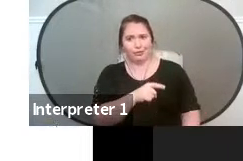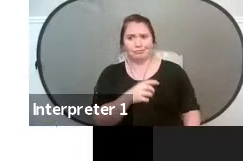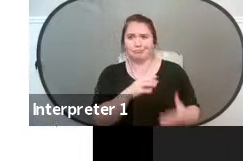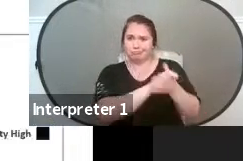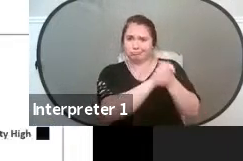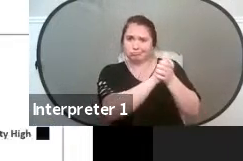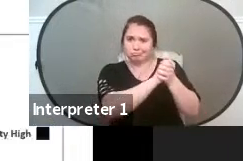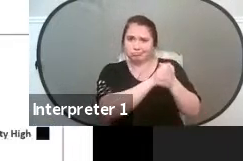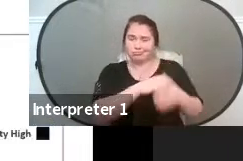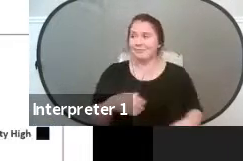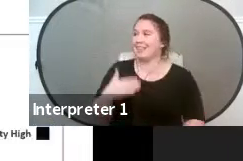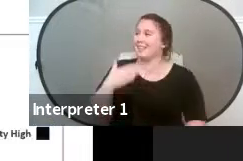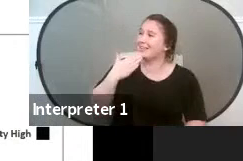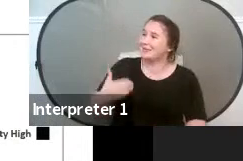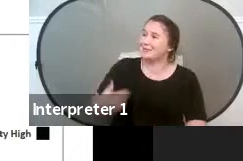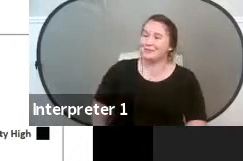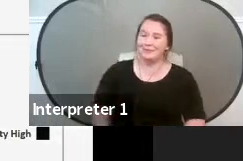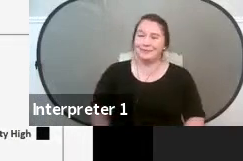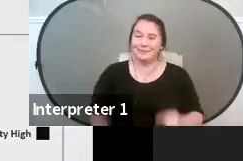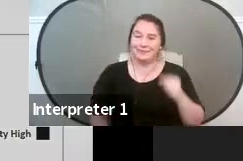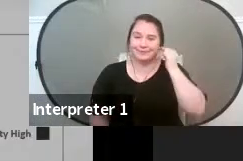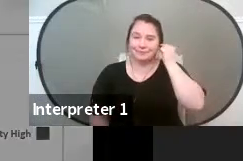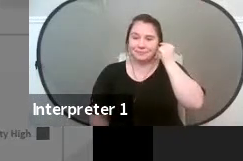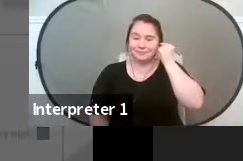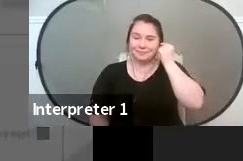Congrats. Thank you.